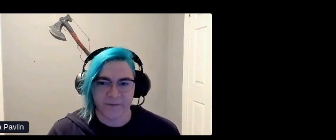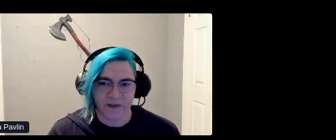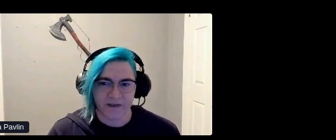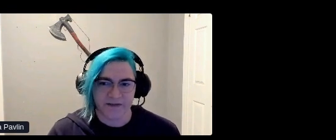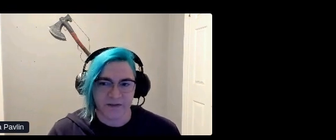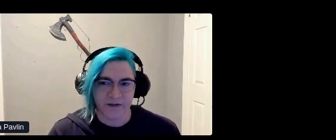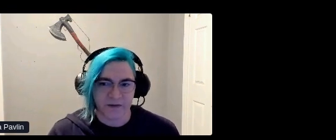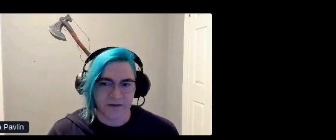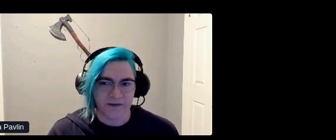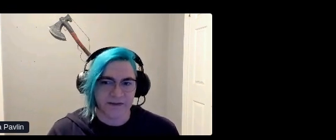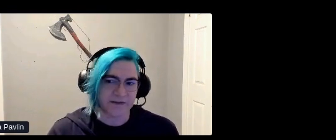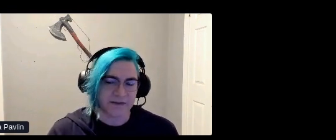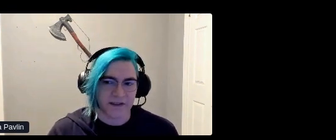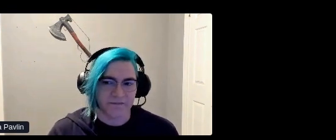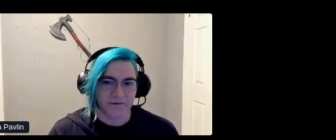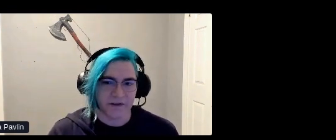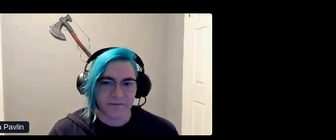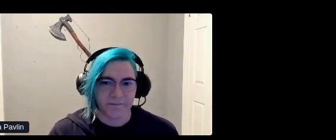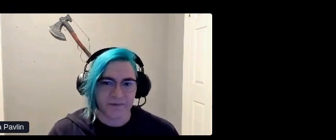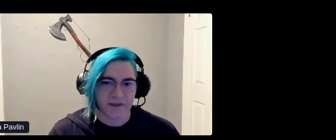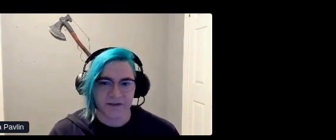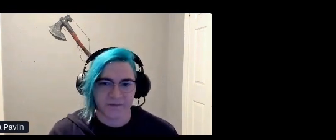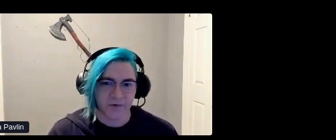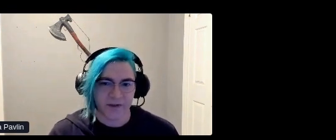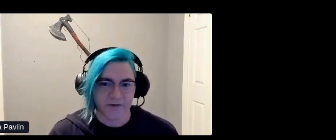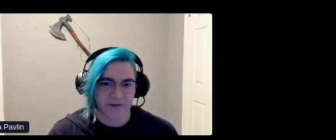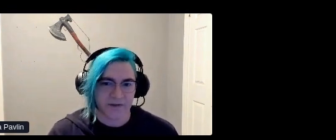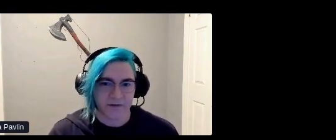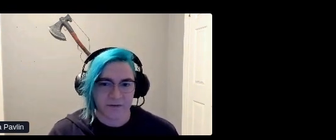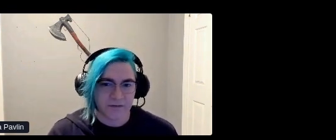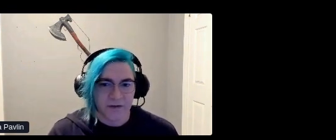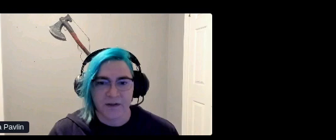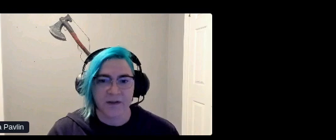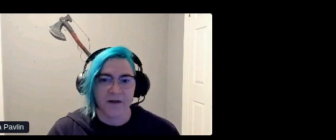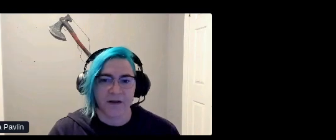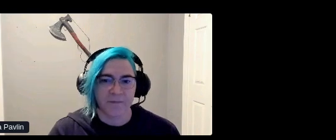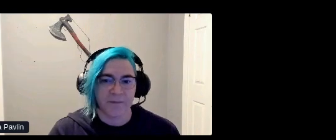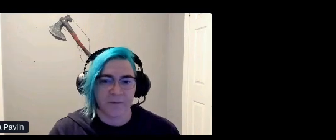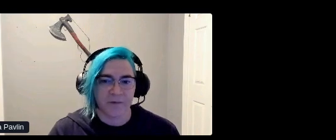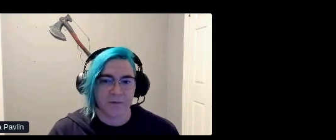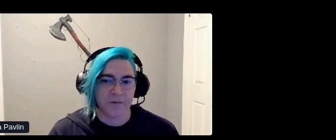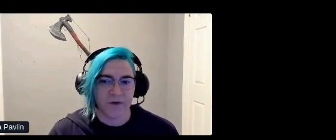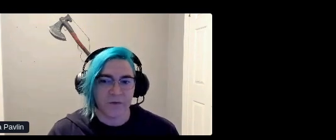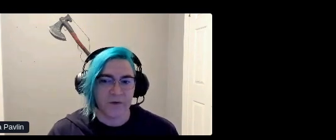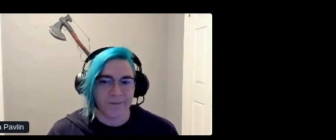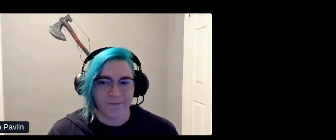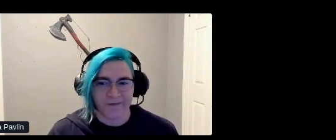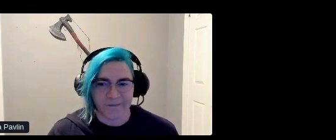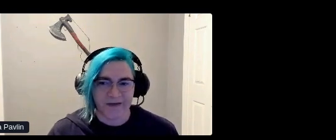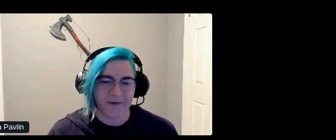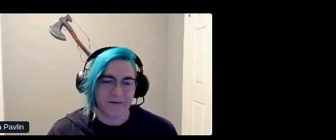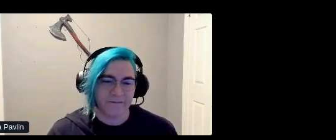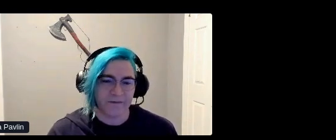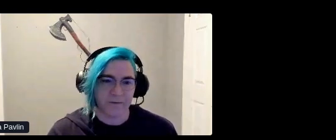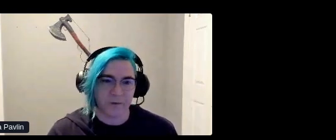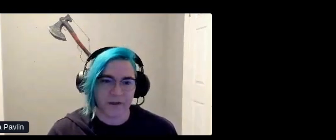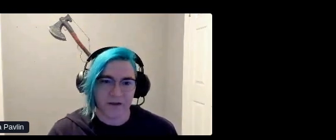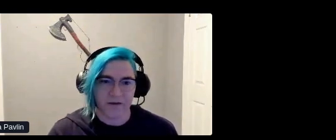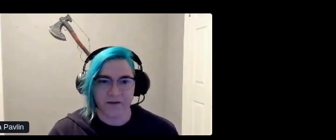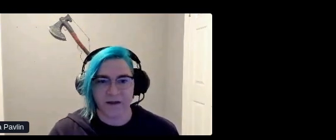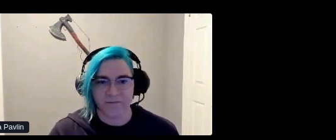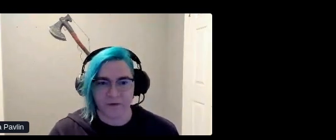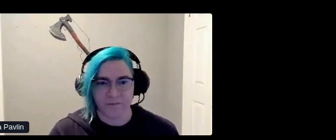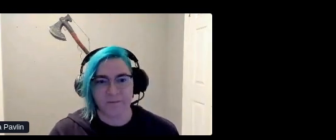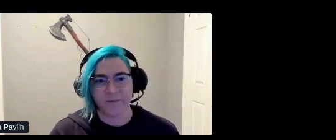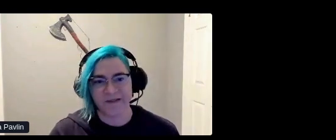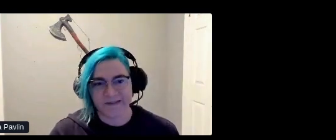designer at Santa Monica Studio in Los Angeles, California. I use the pronouns she, her. People know me for working